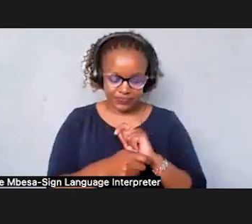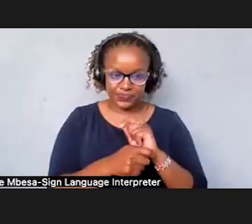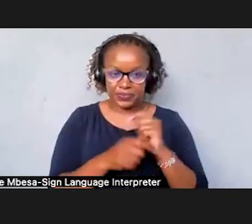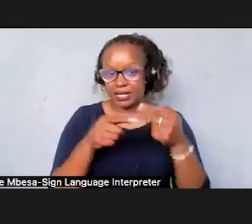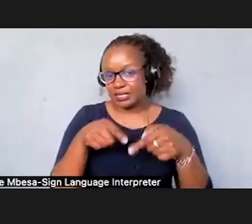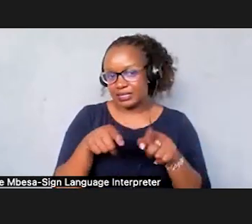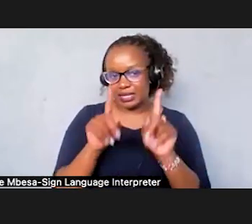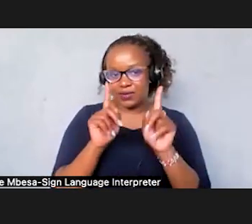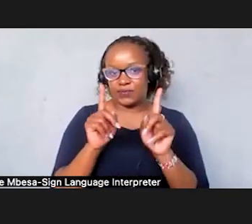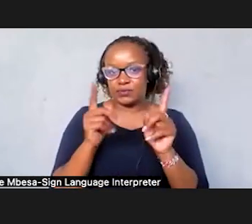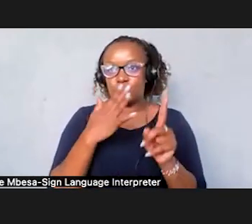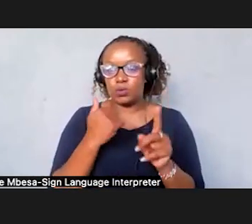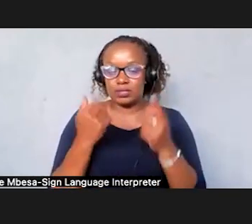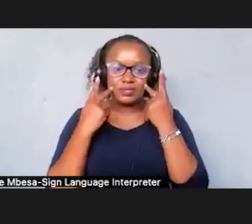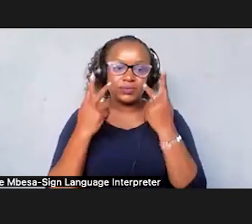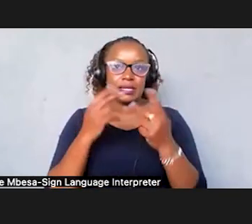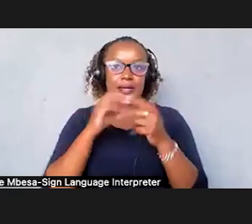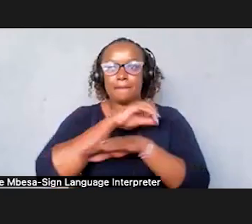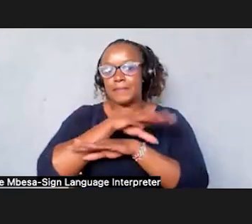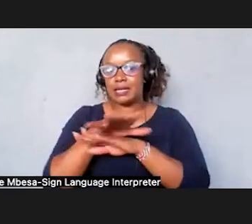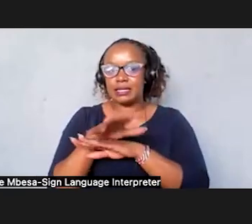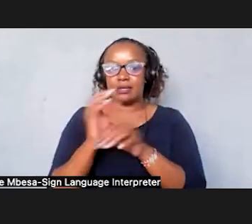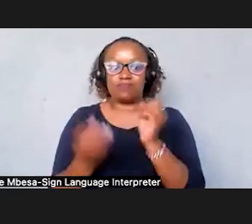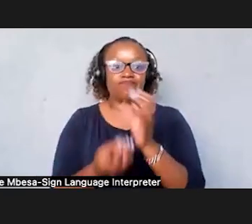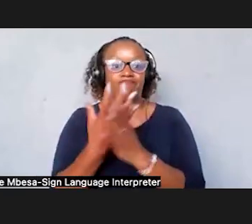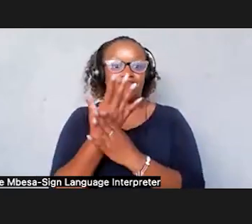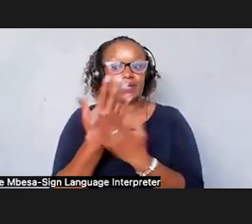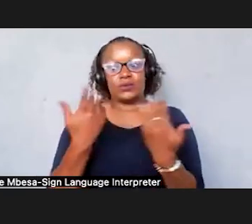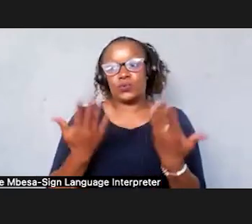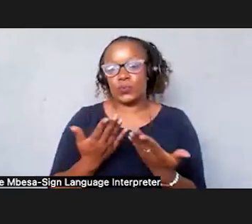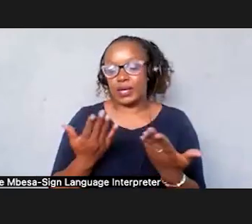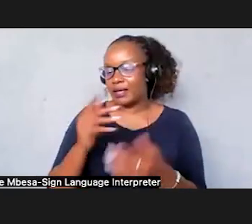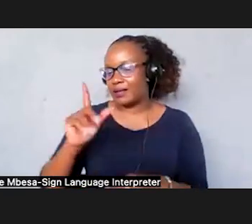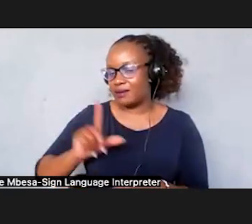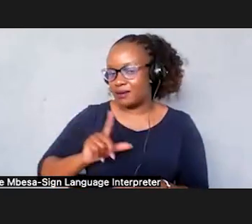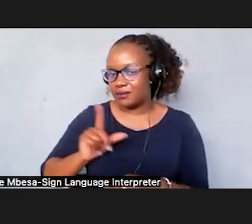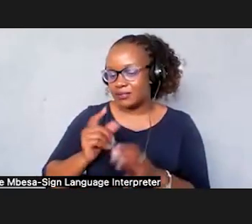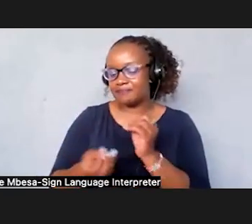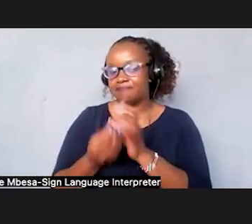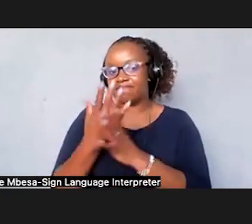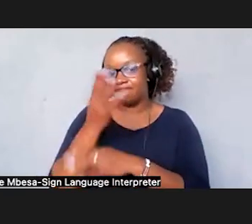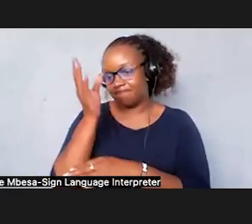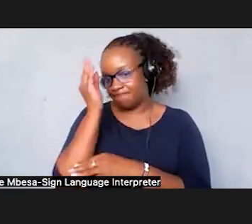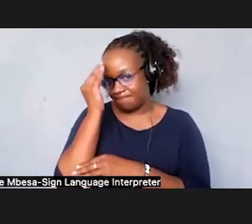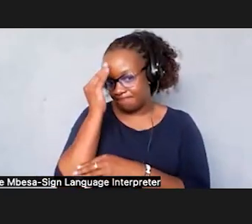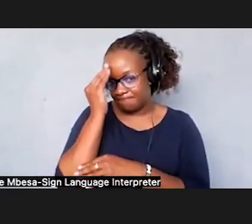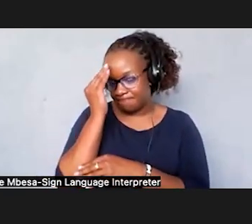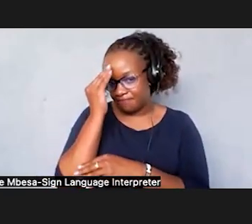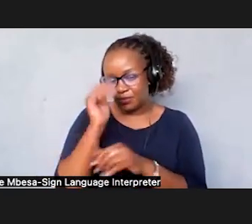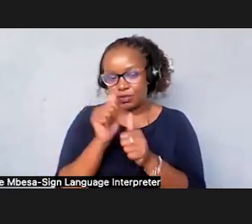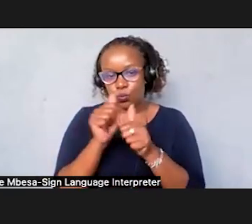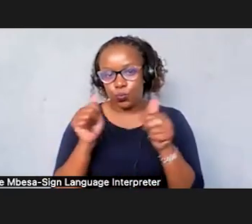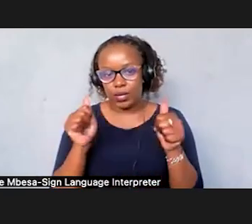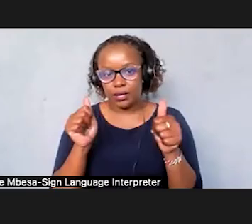see Mandera rise to a place where girls grow up empowered, educated, and free to shape the